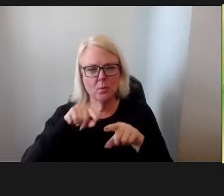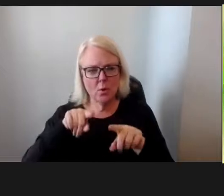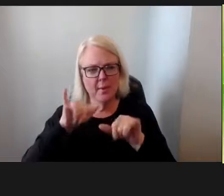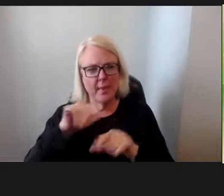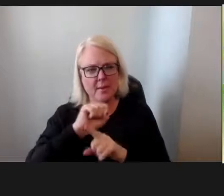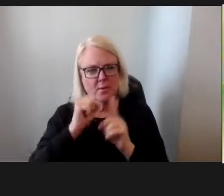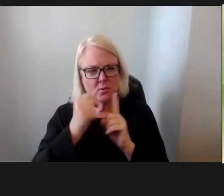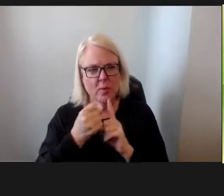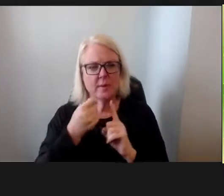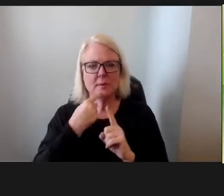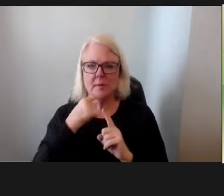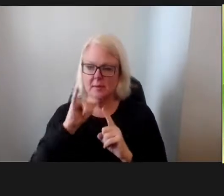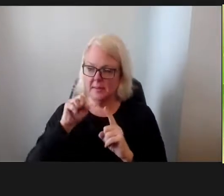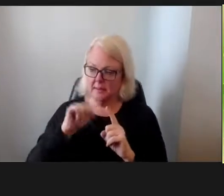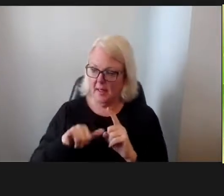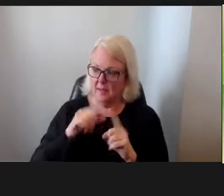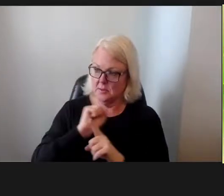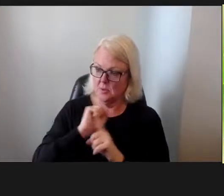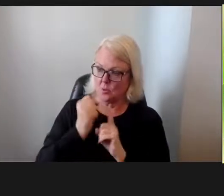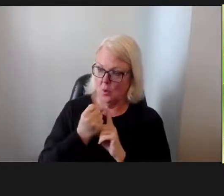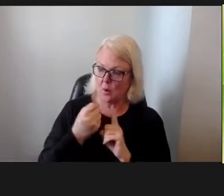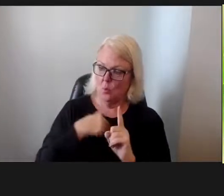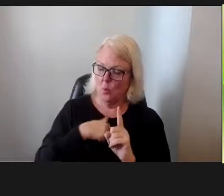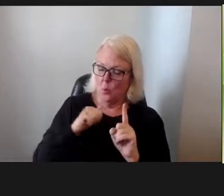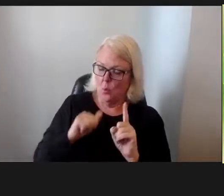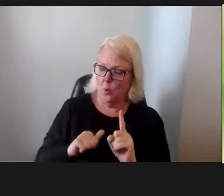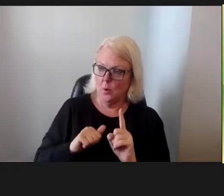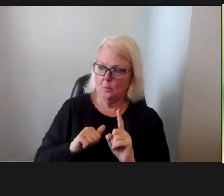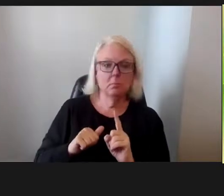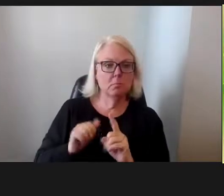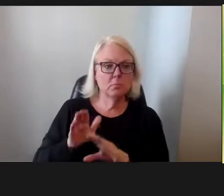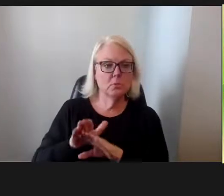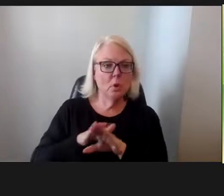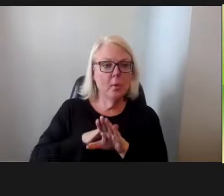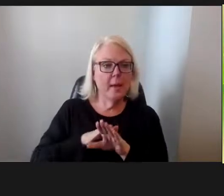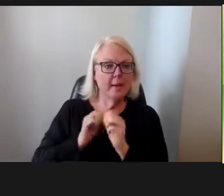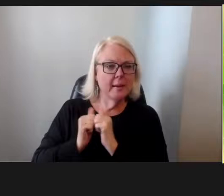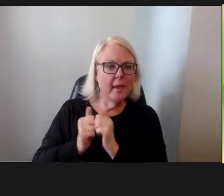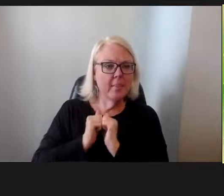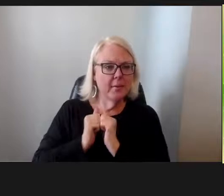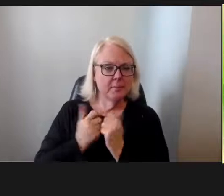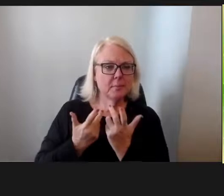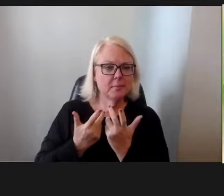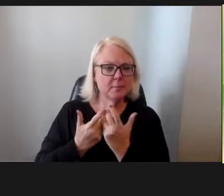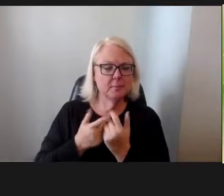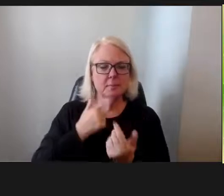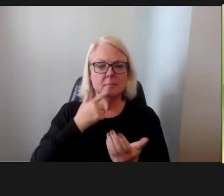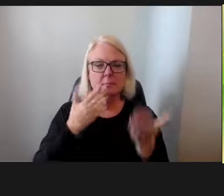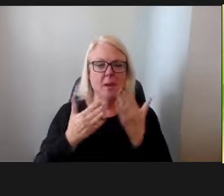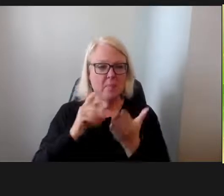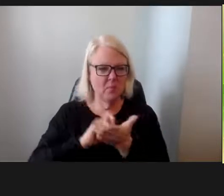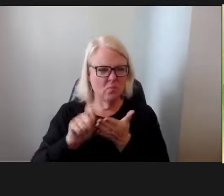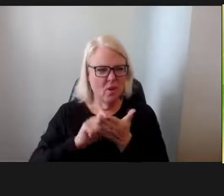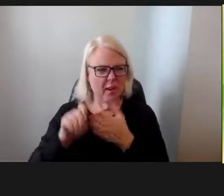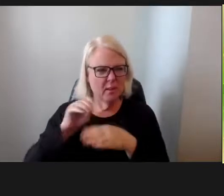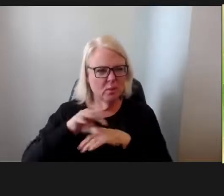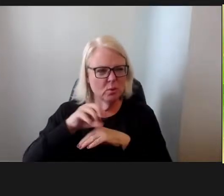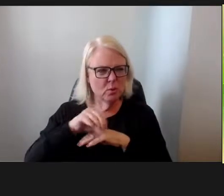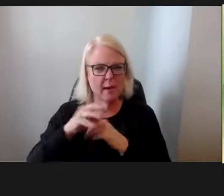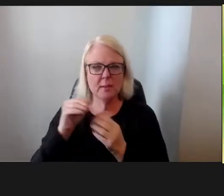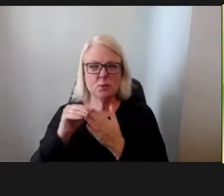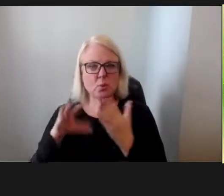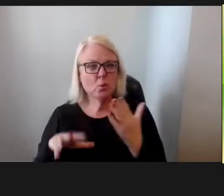say, is this a situation where we could slow down together? It might be a writing consultant and a